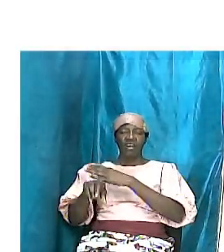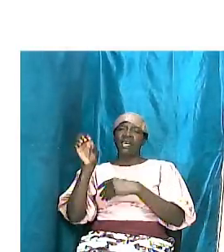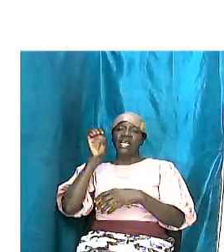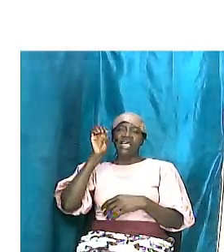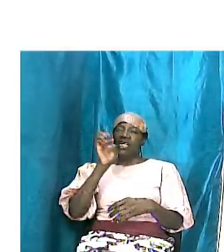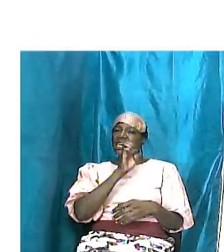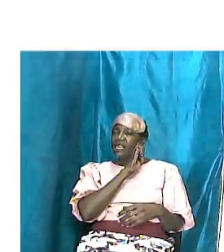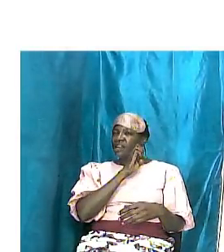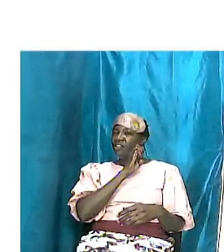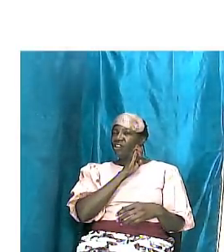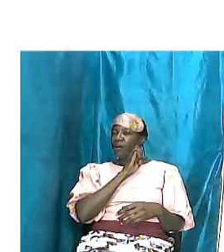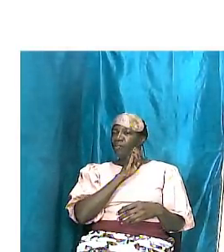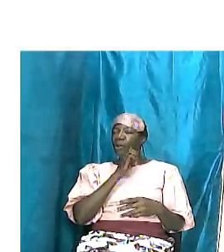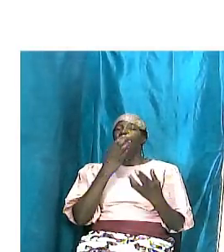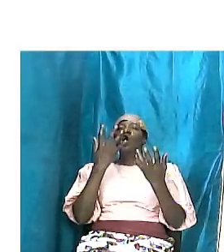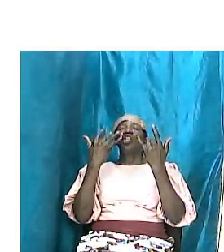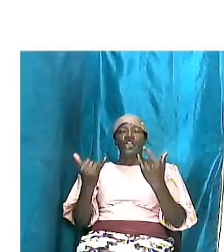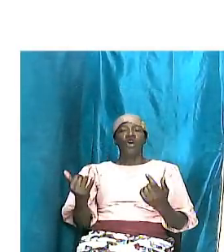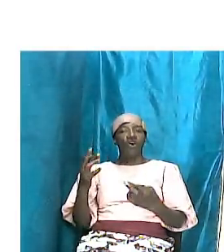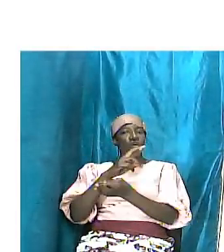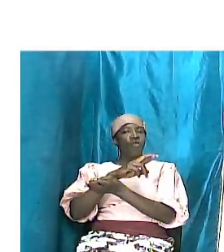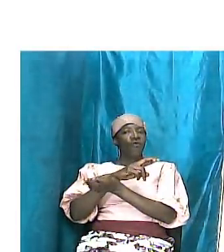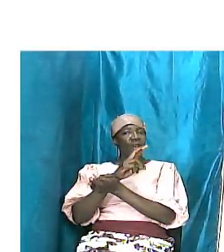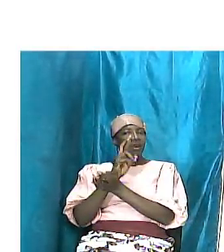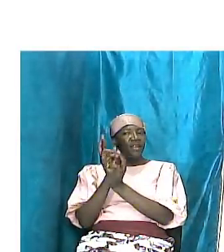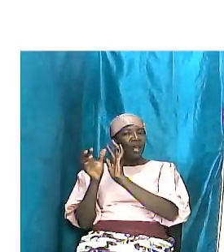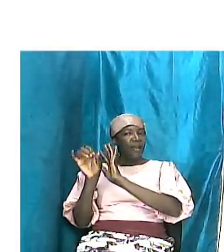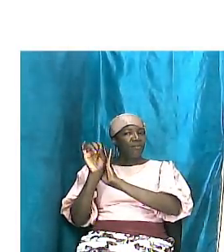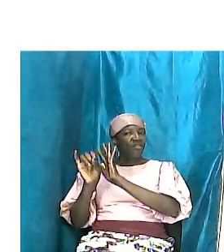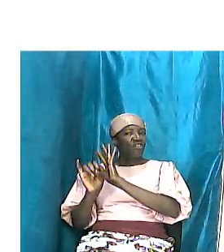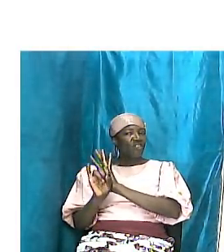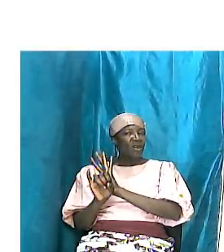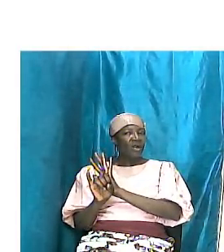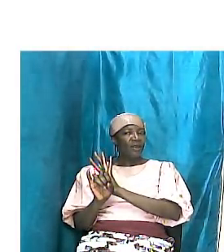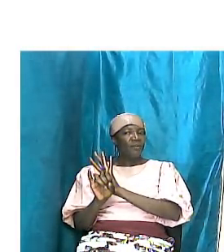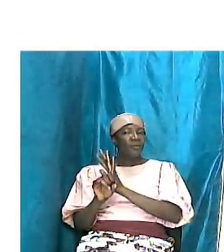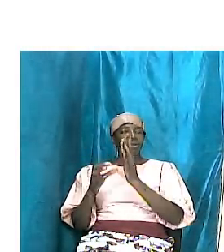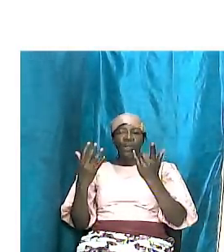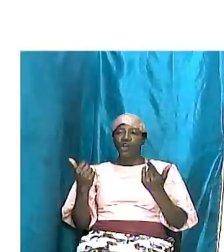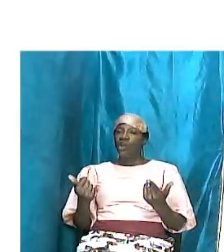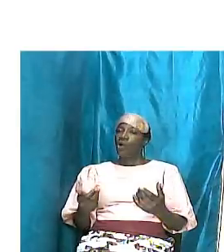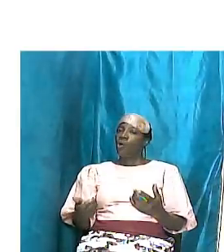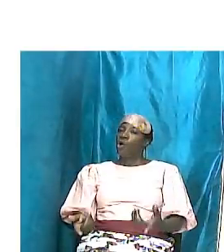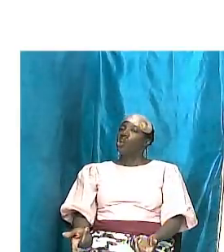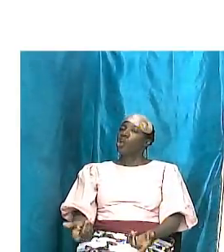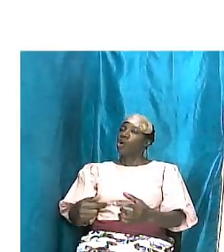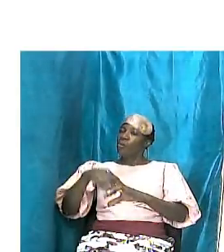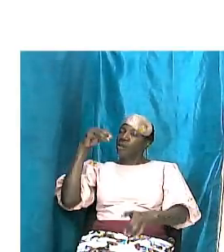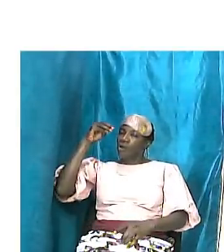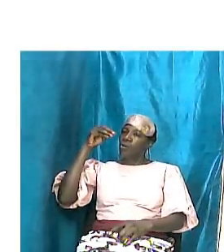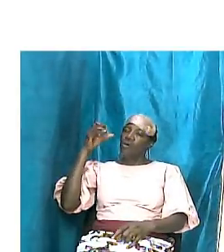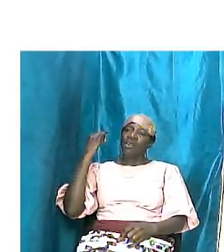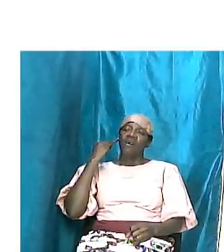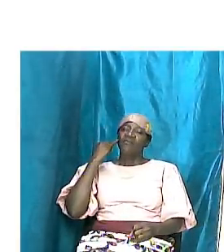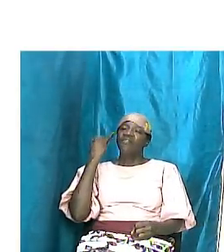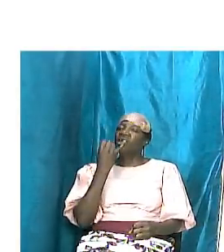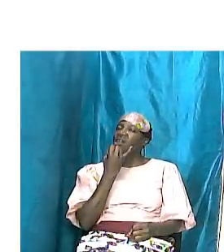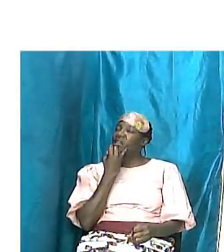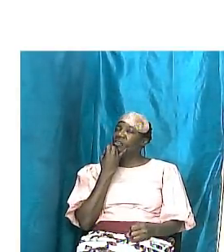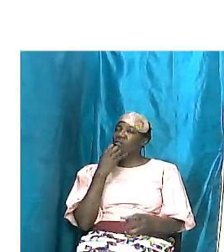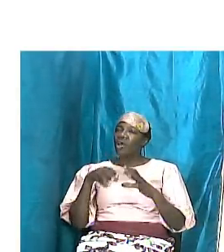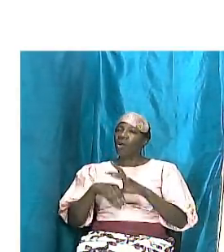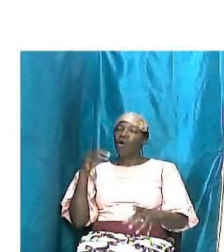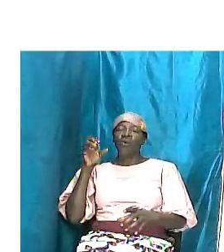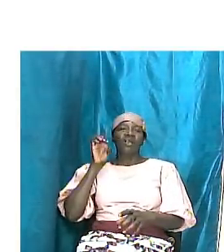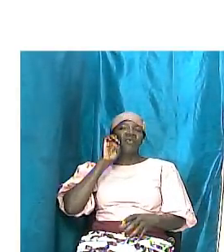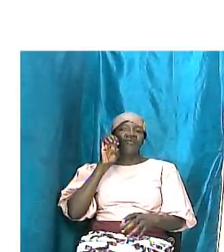So this is now redemption. Of course, we know that the coming out of Israel, out of Egypt, is